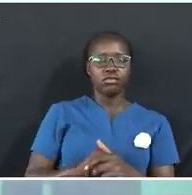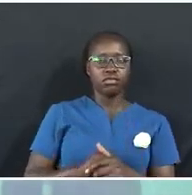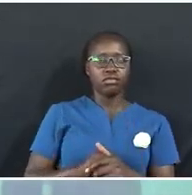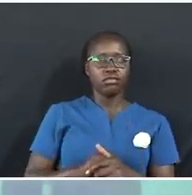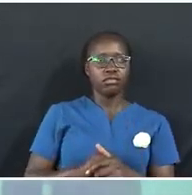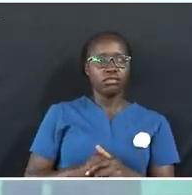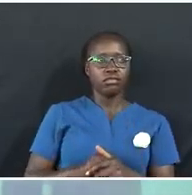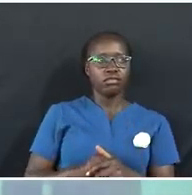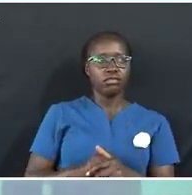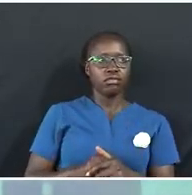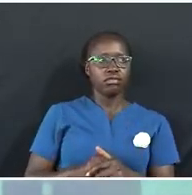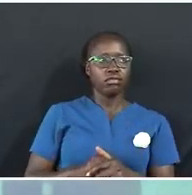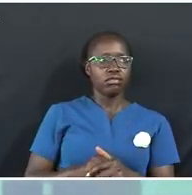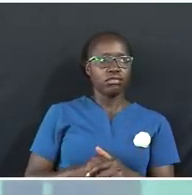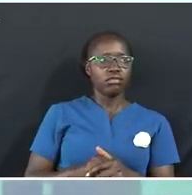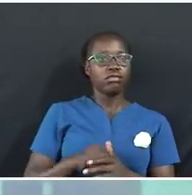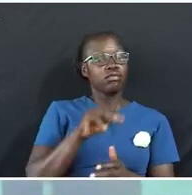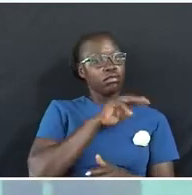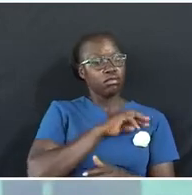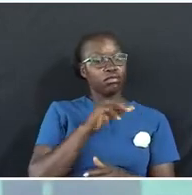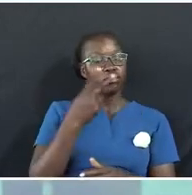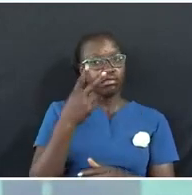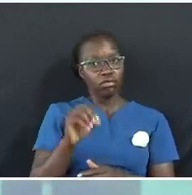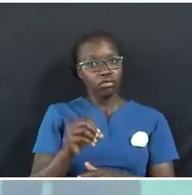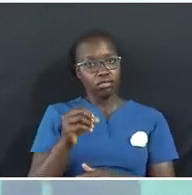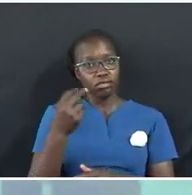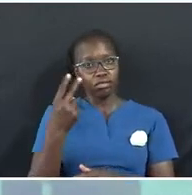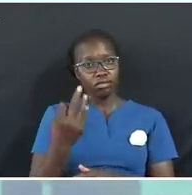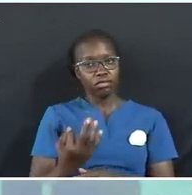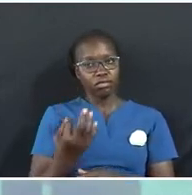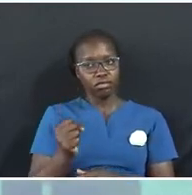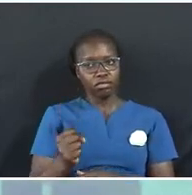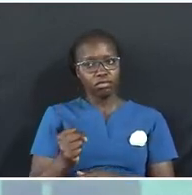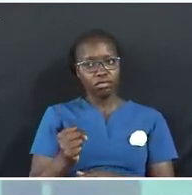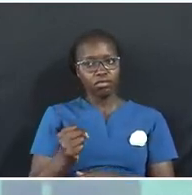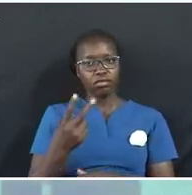Let's do it once more. Mission Impact